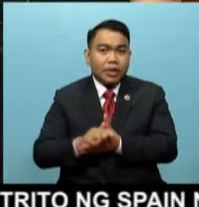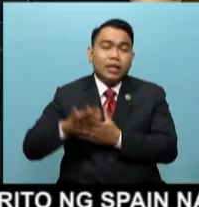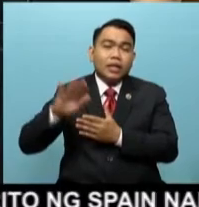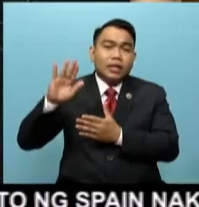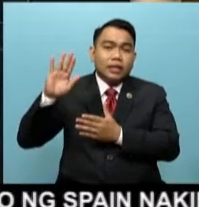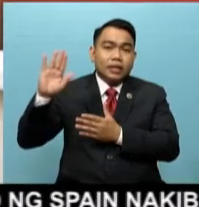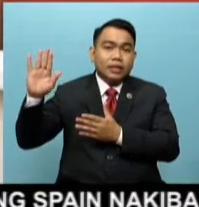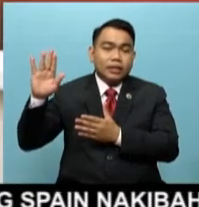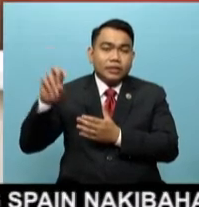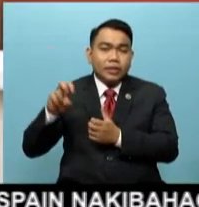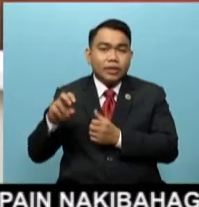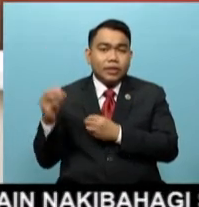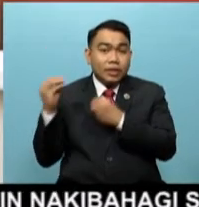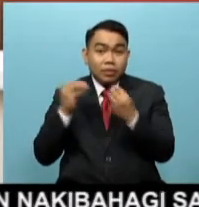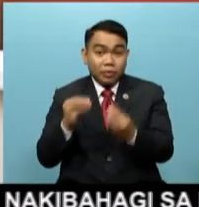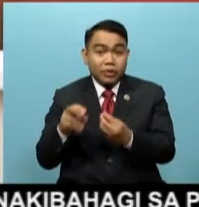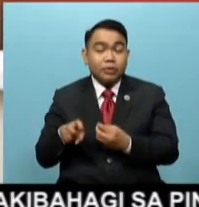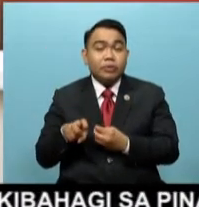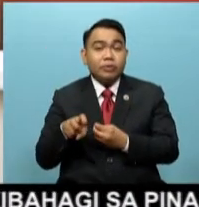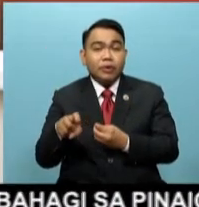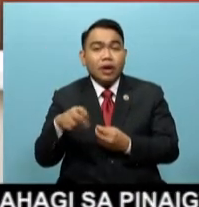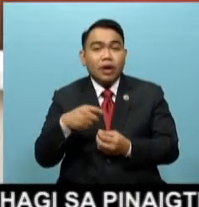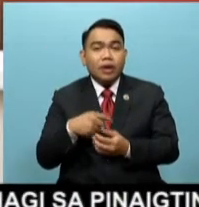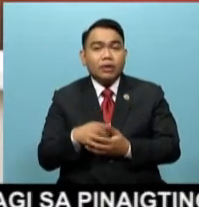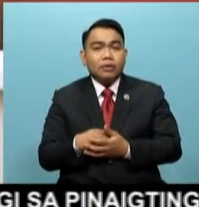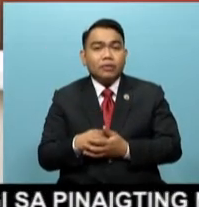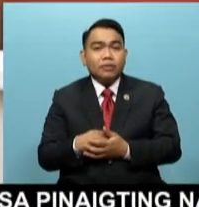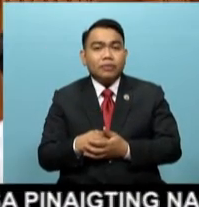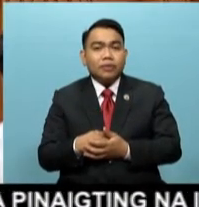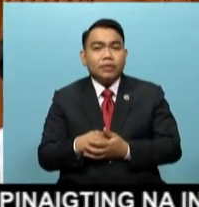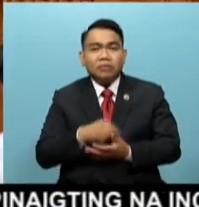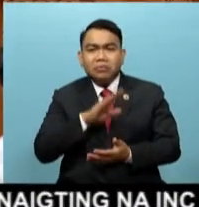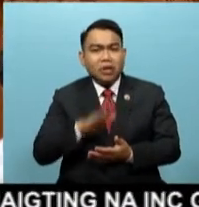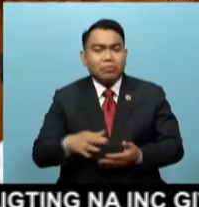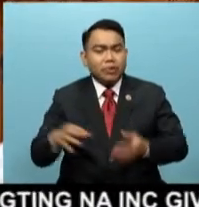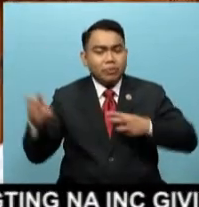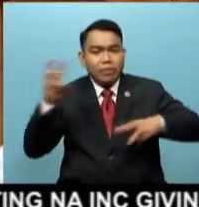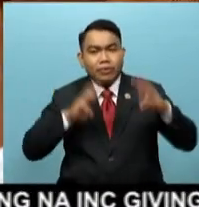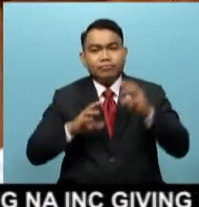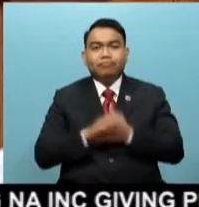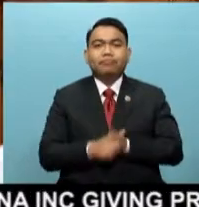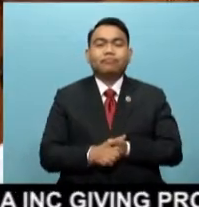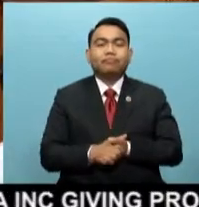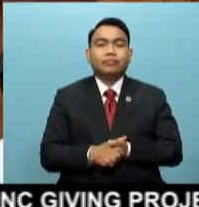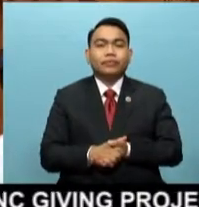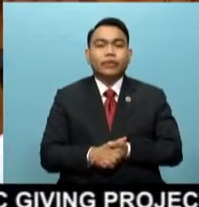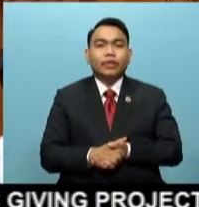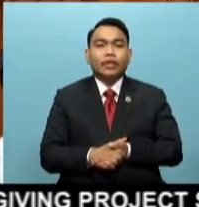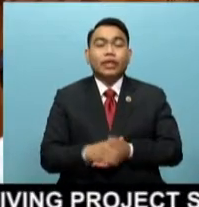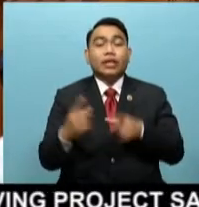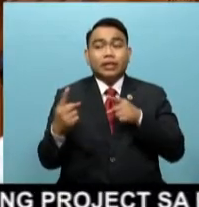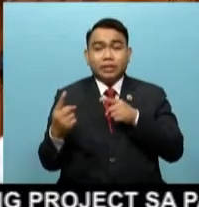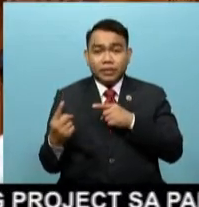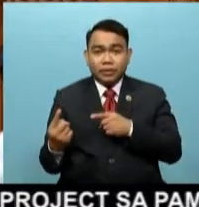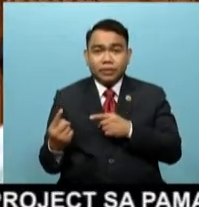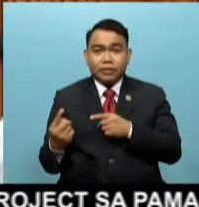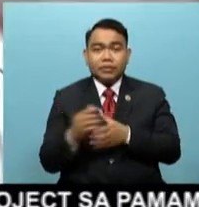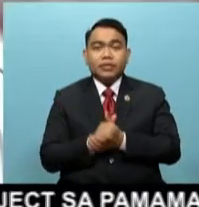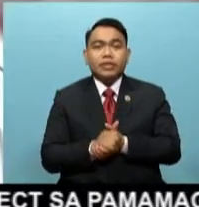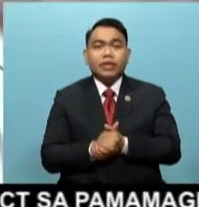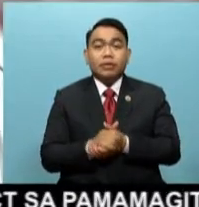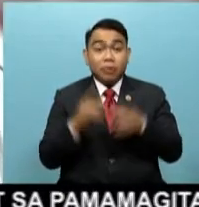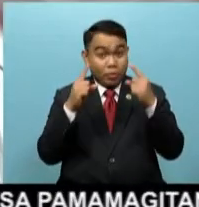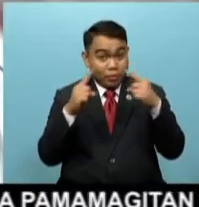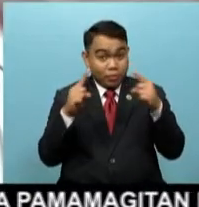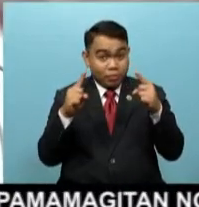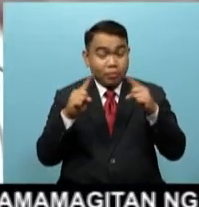driving, and we are where we are supposed to be. Sister Dang's courage was not just a personal triumph,